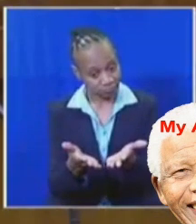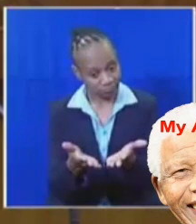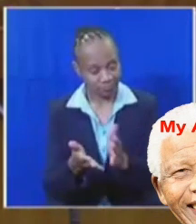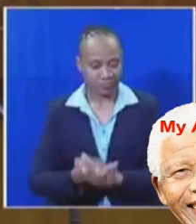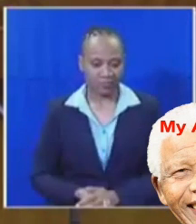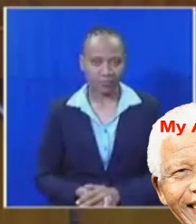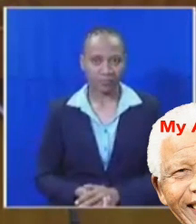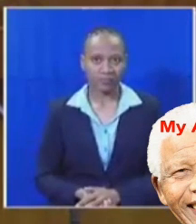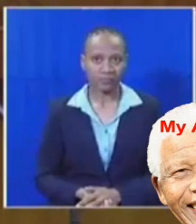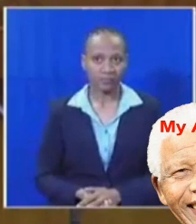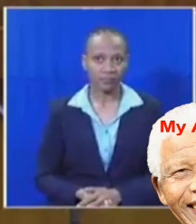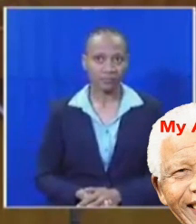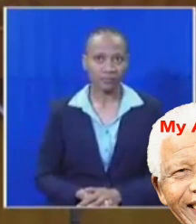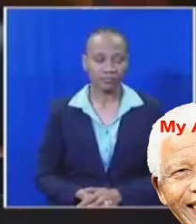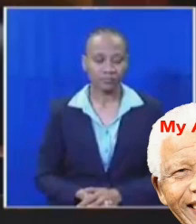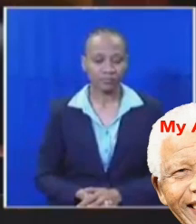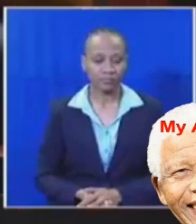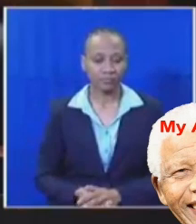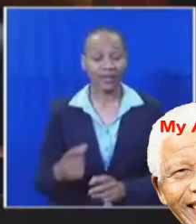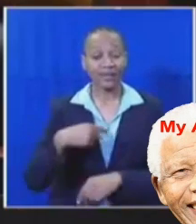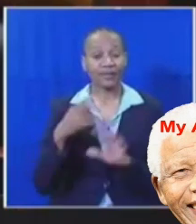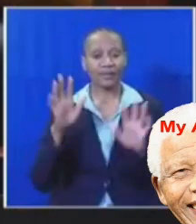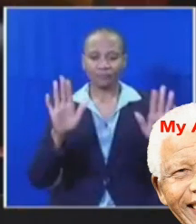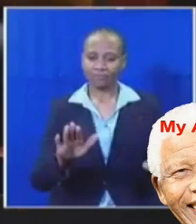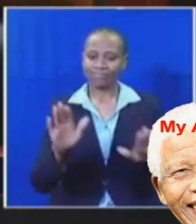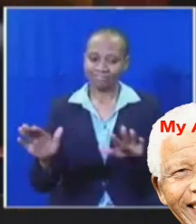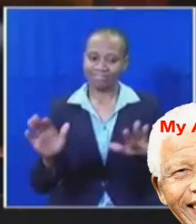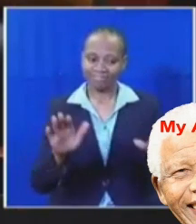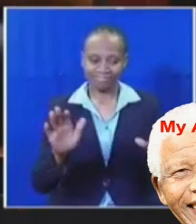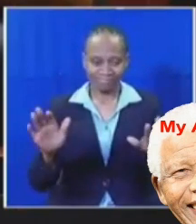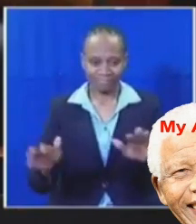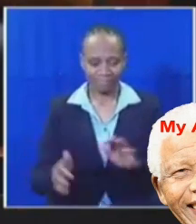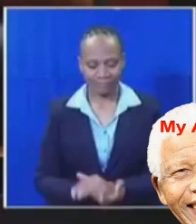I think it will be important next time. Order, honorable members.